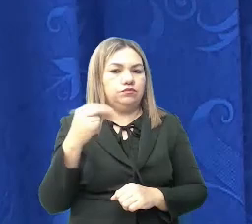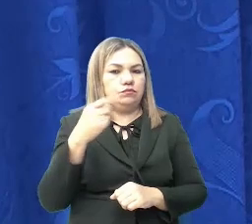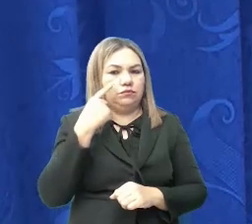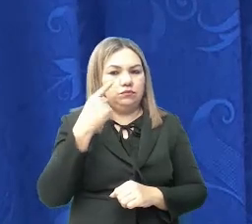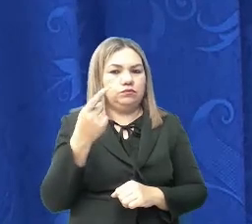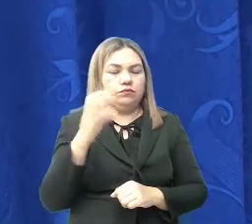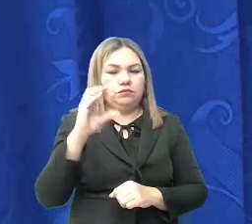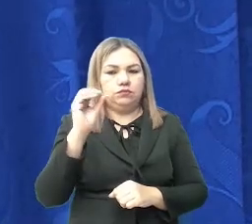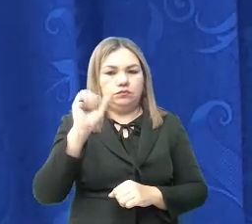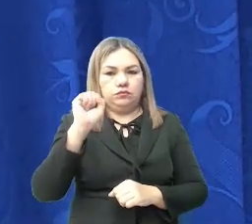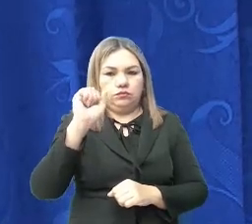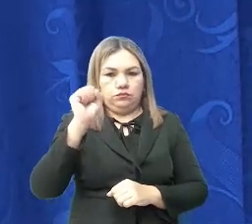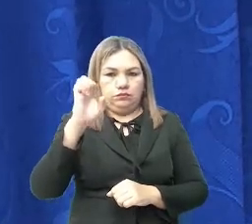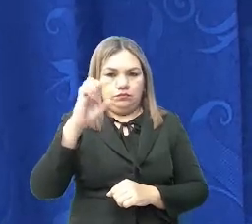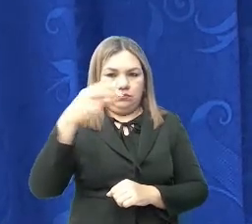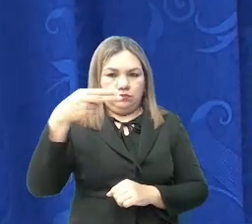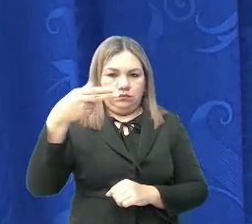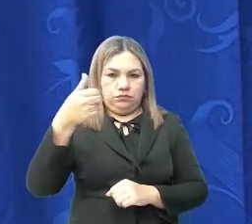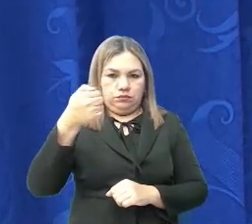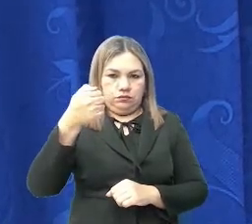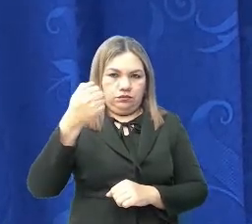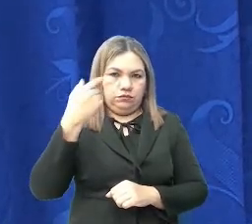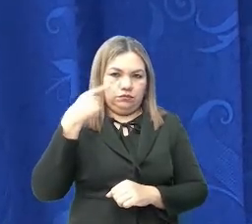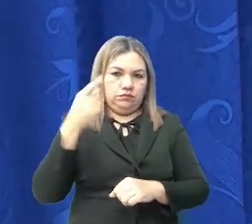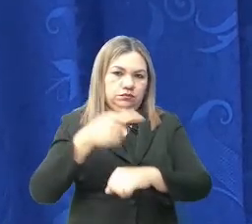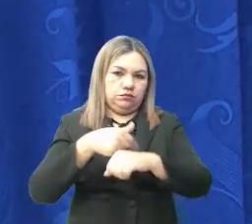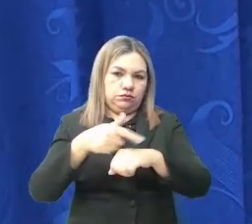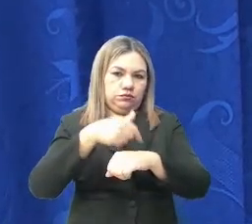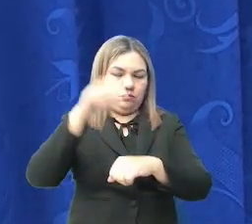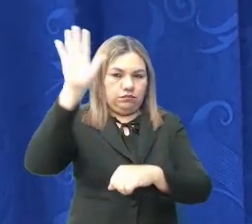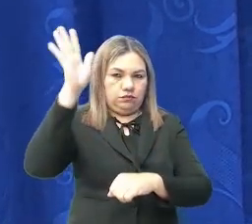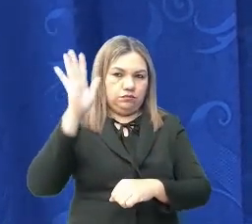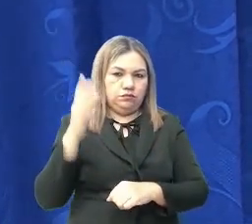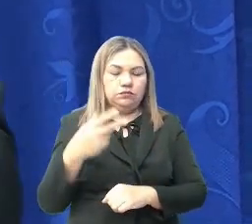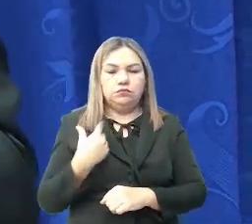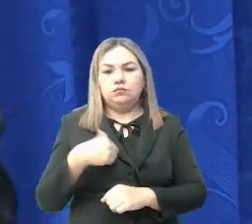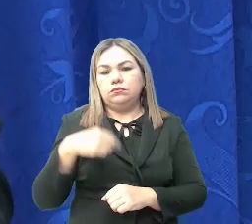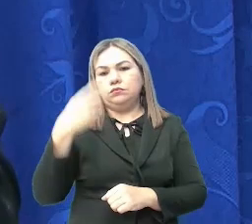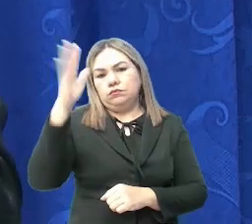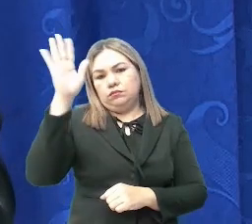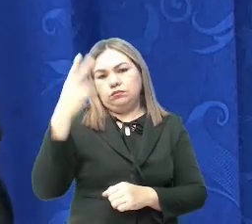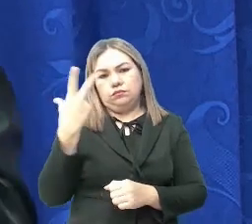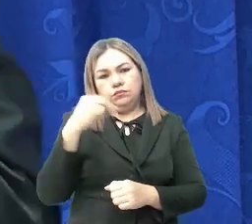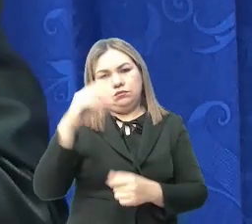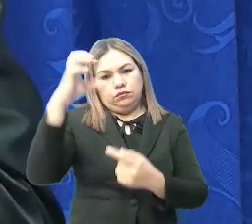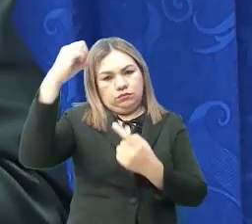good to see the harvest in the time, because God isn't going to bless.